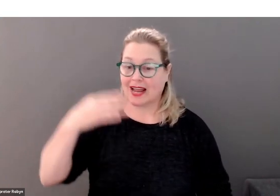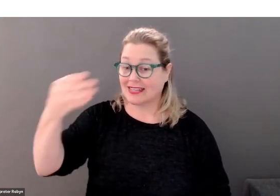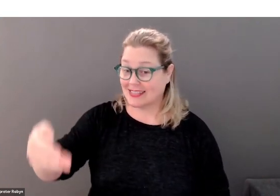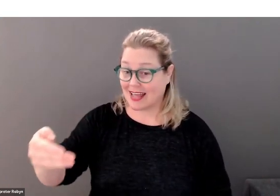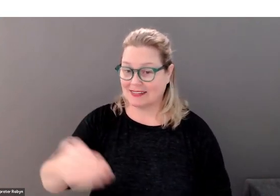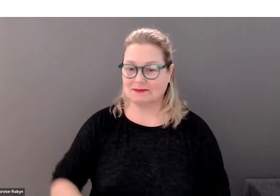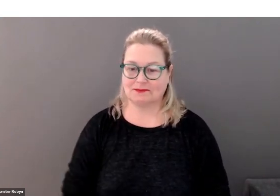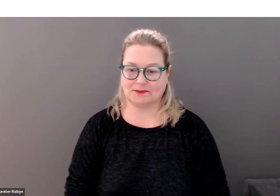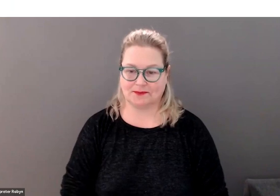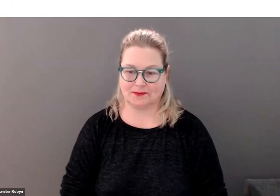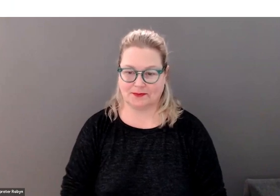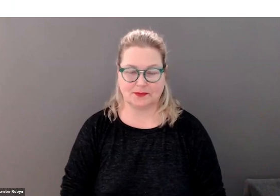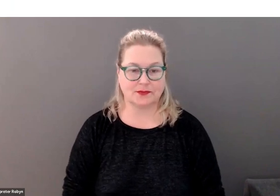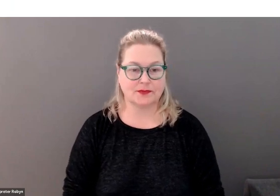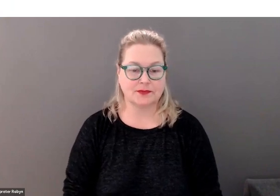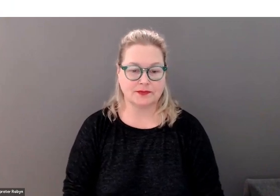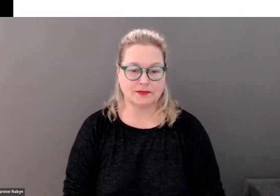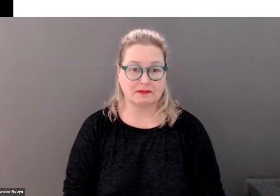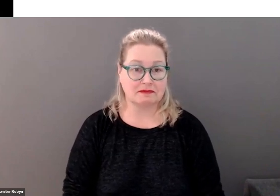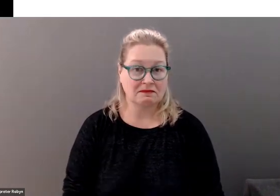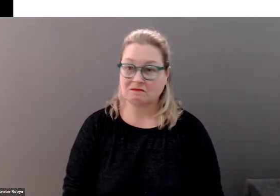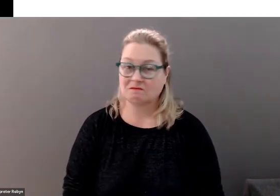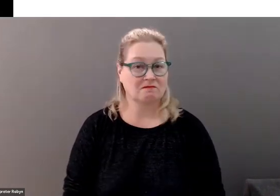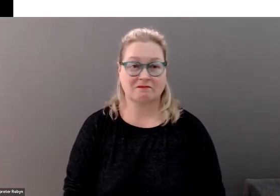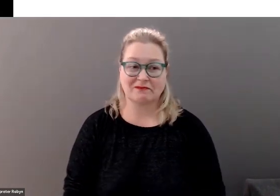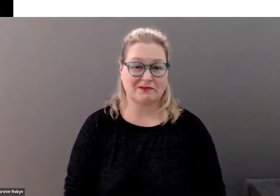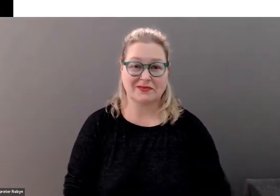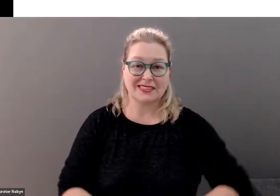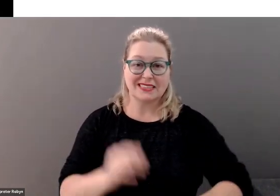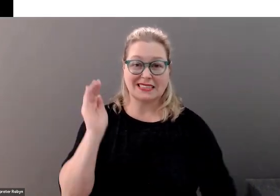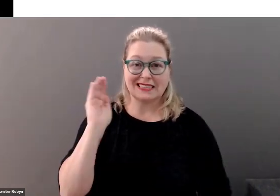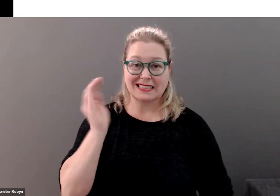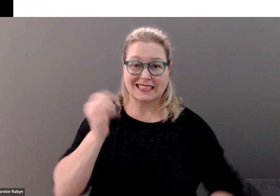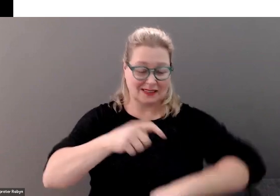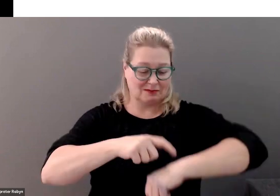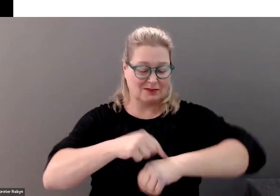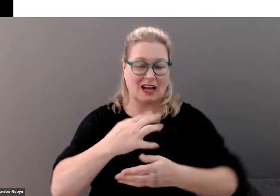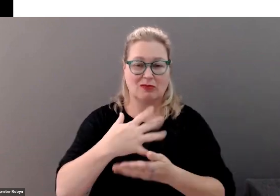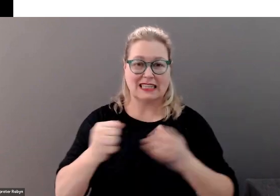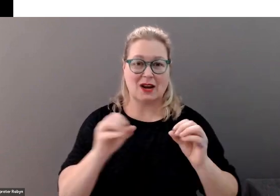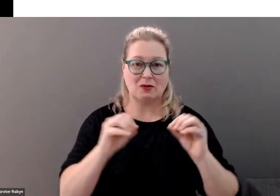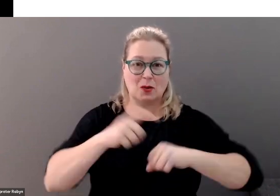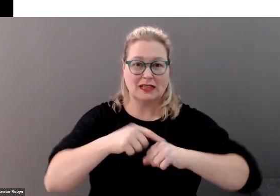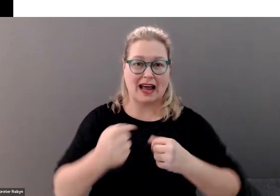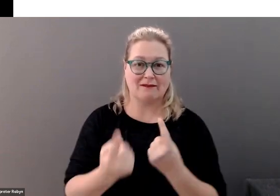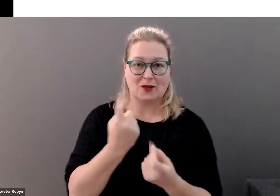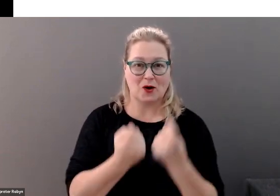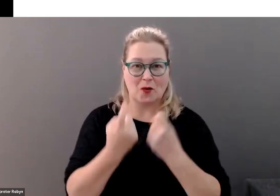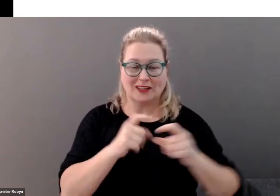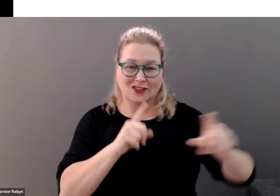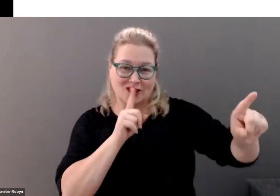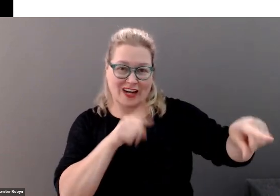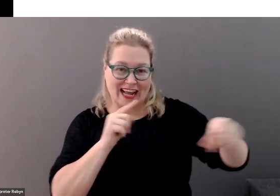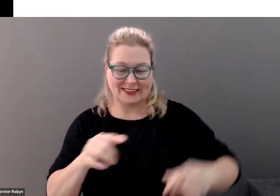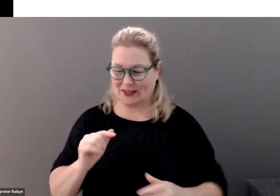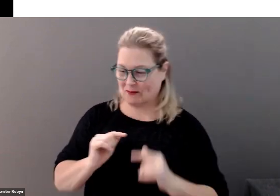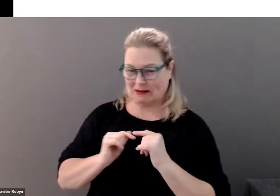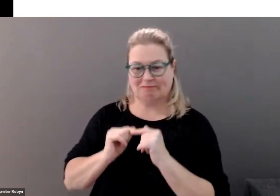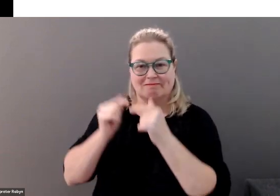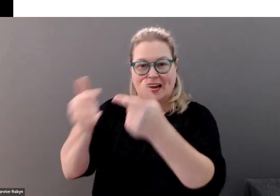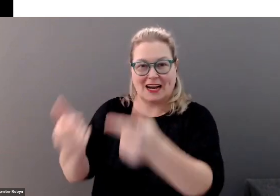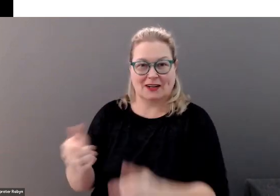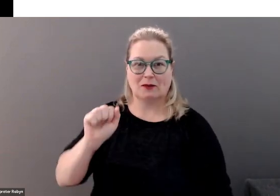please. Doesn't look like we have time for Q&A. I need to hand it back to Allison to wrap things up, but just next slide,